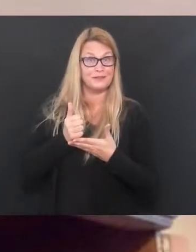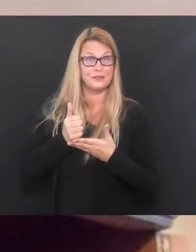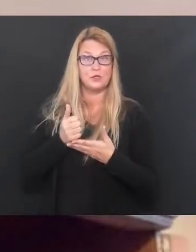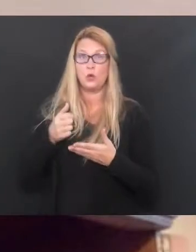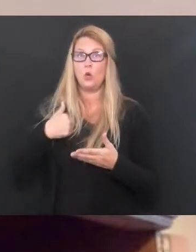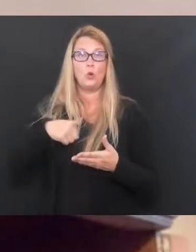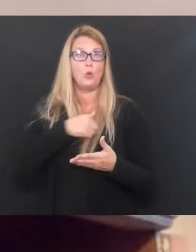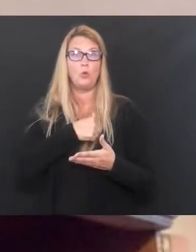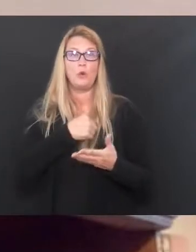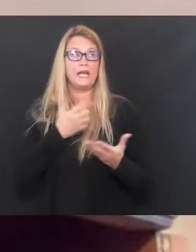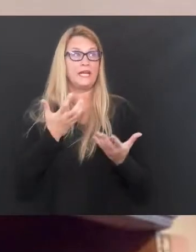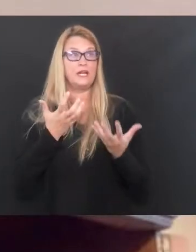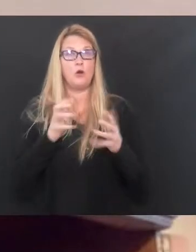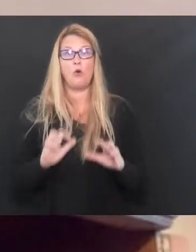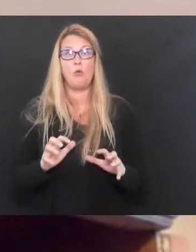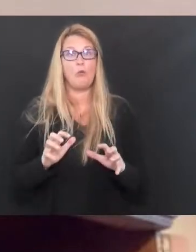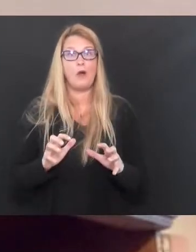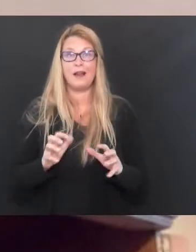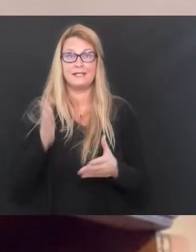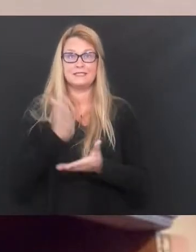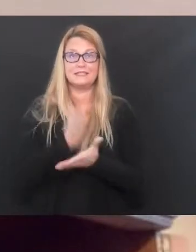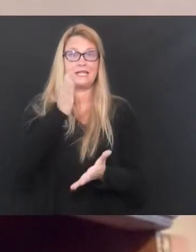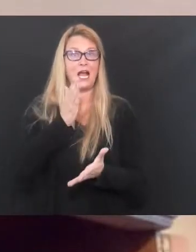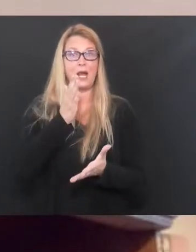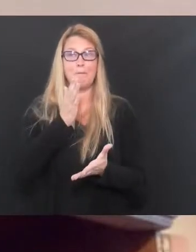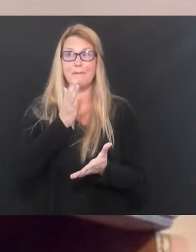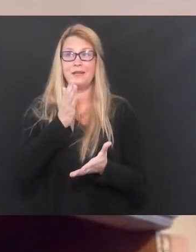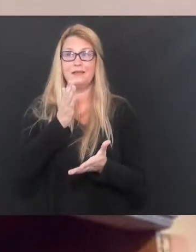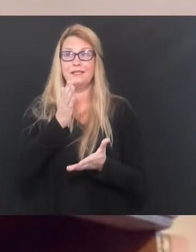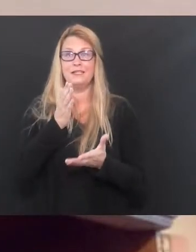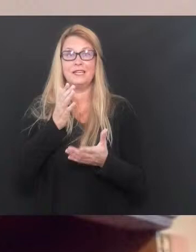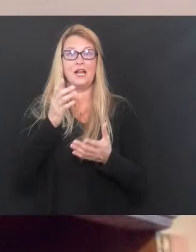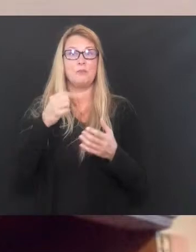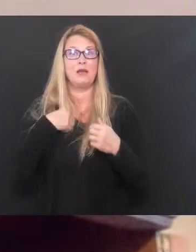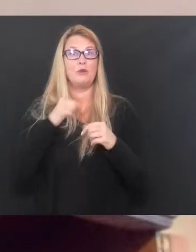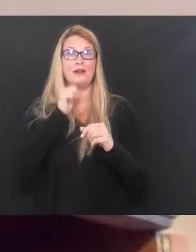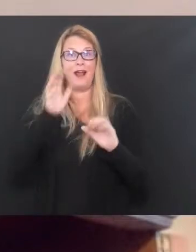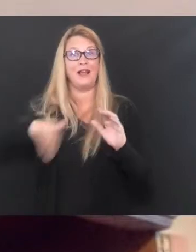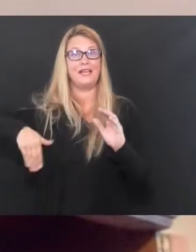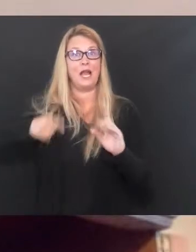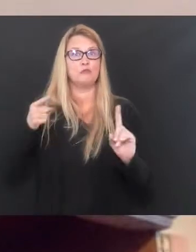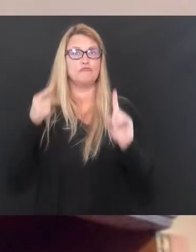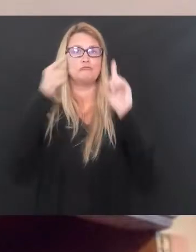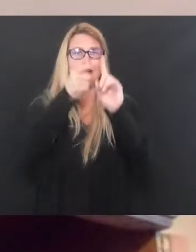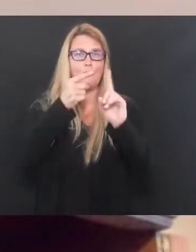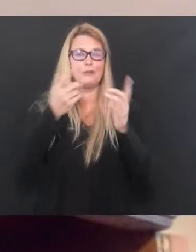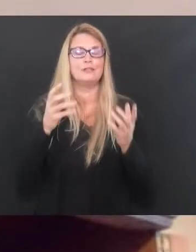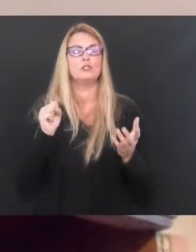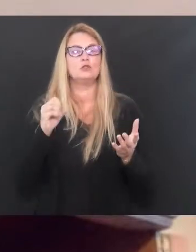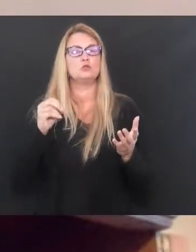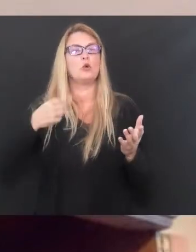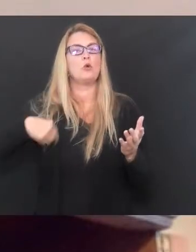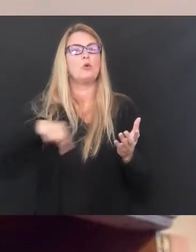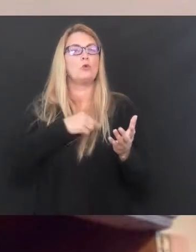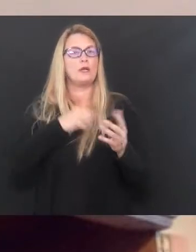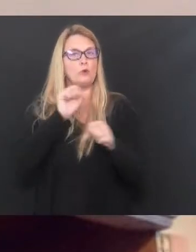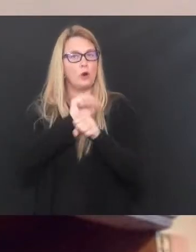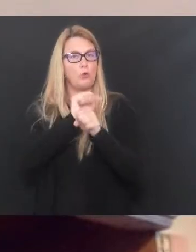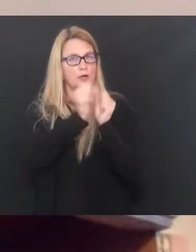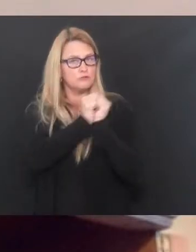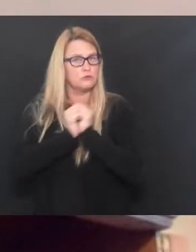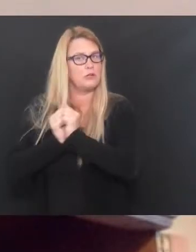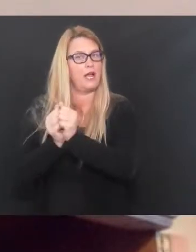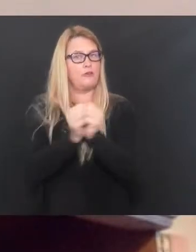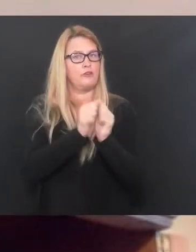that team that ends the game on the 5-yard line and misses the goal line. We've got to work this as the state of West